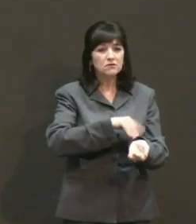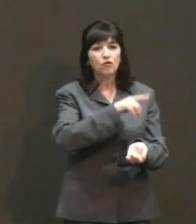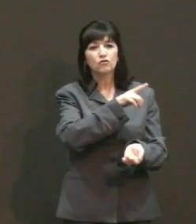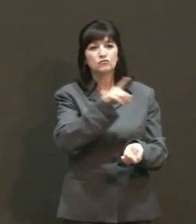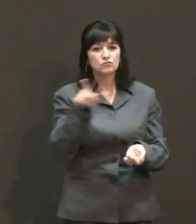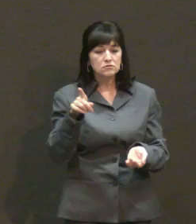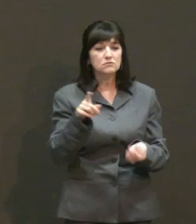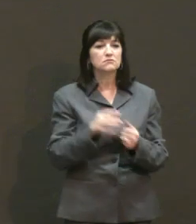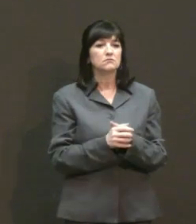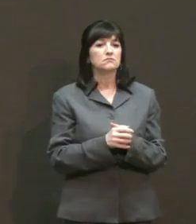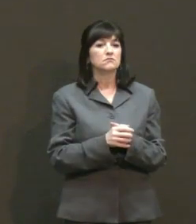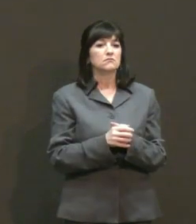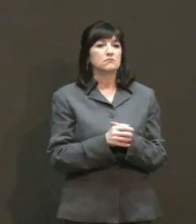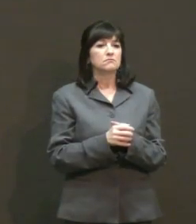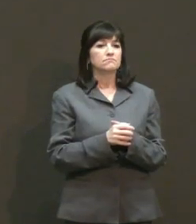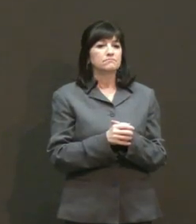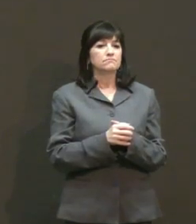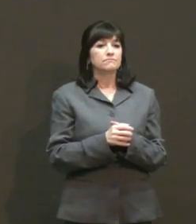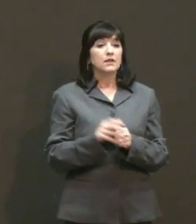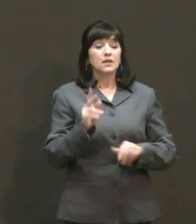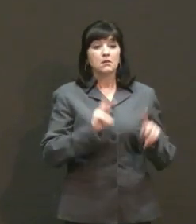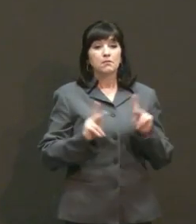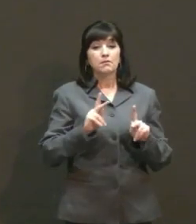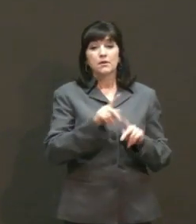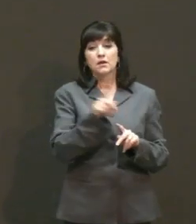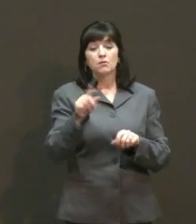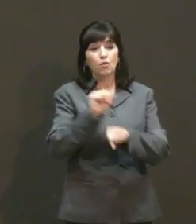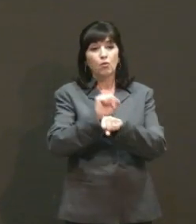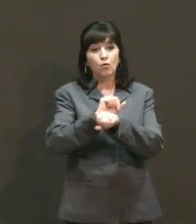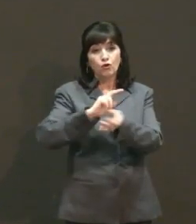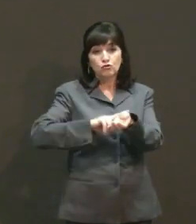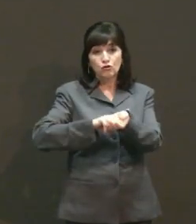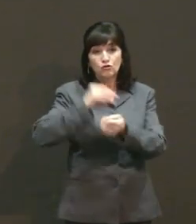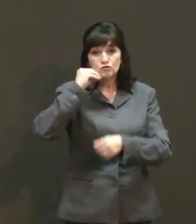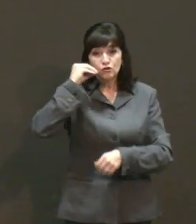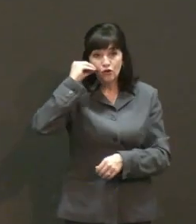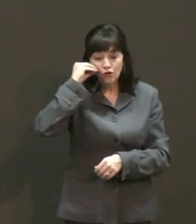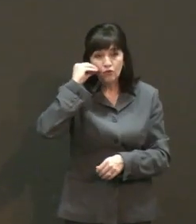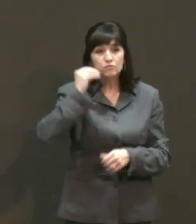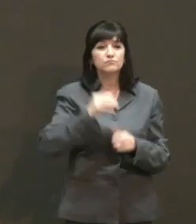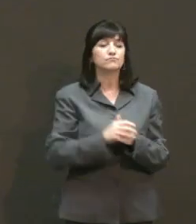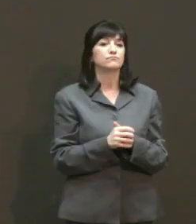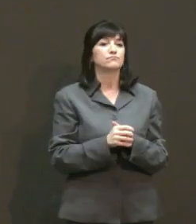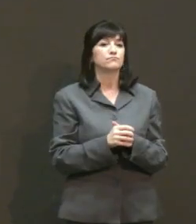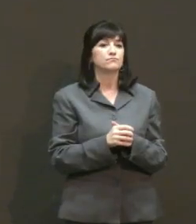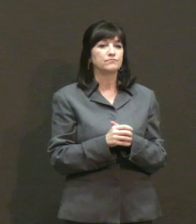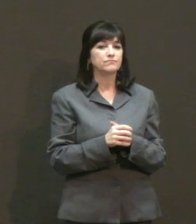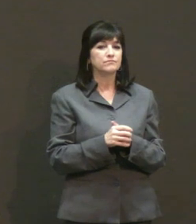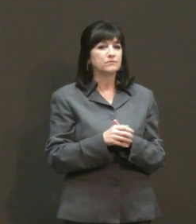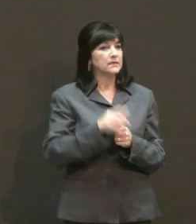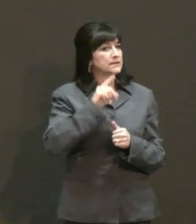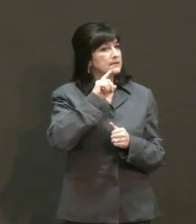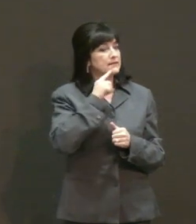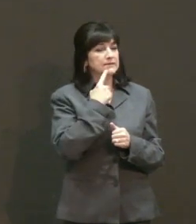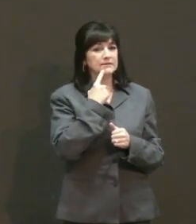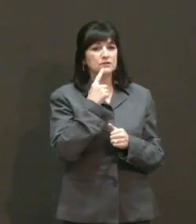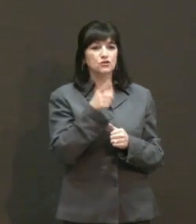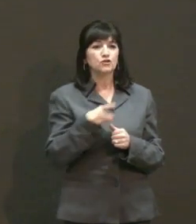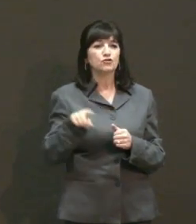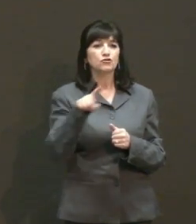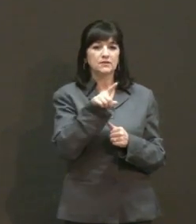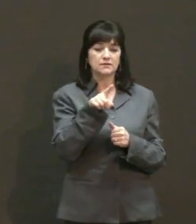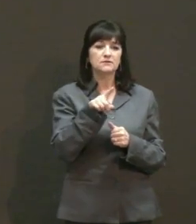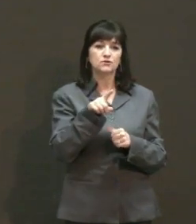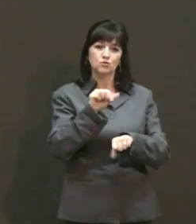state, those who are working in nursing homes and long-term care facilities, a critical